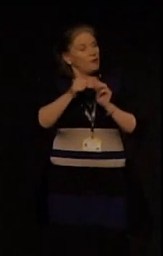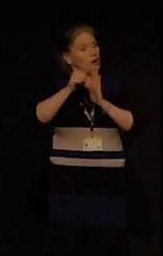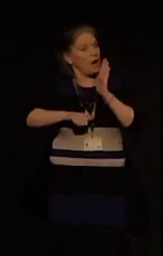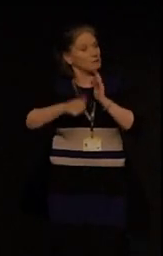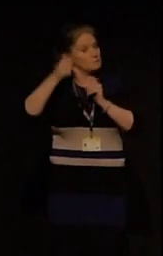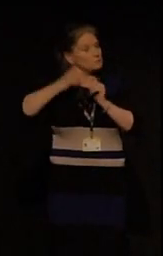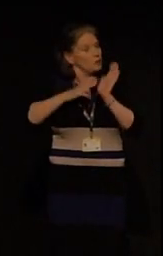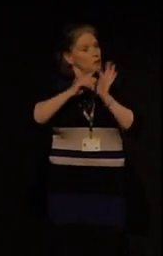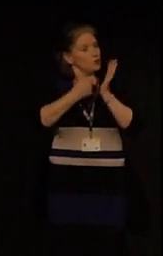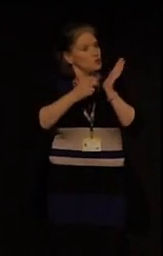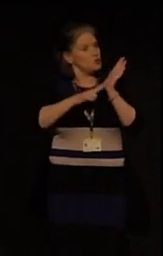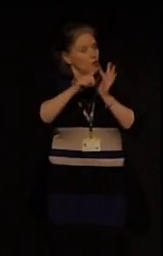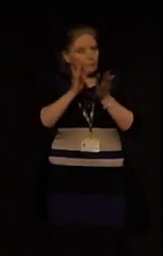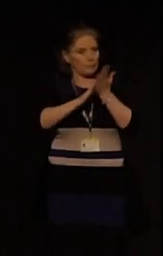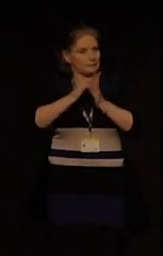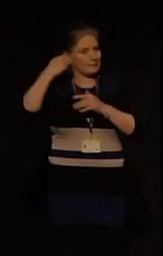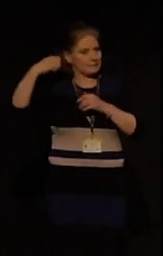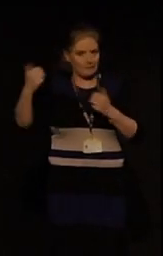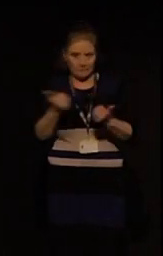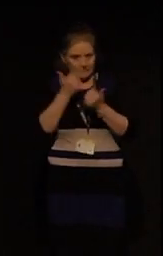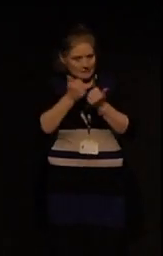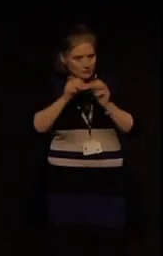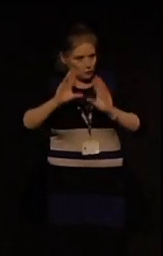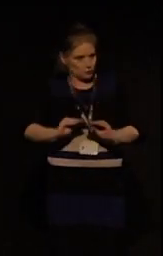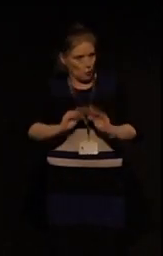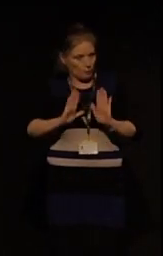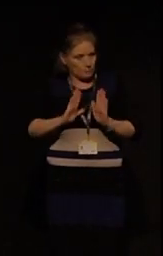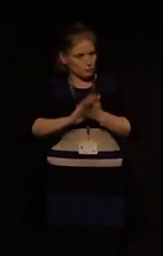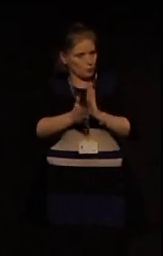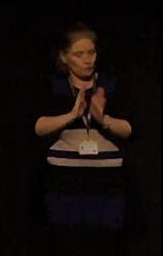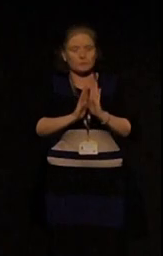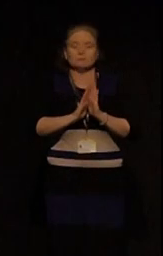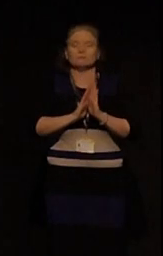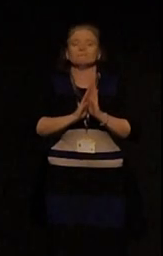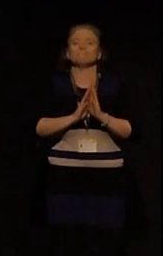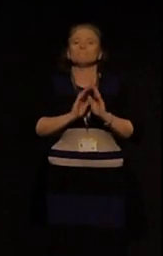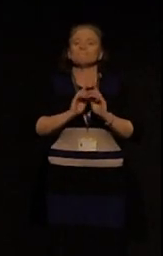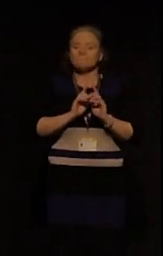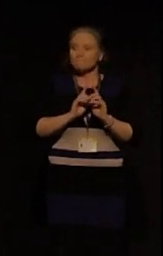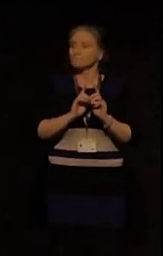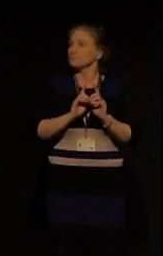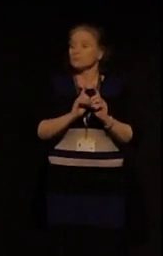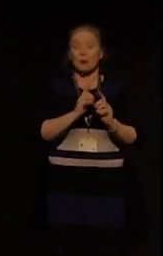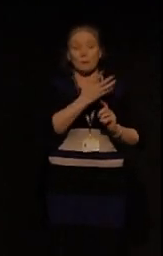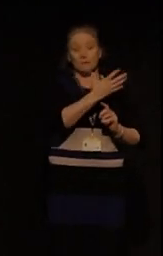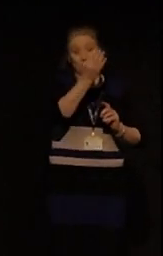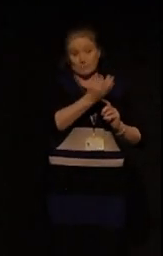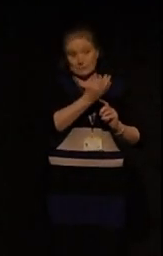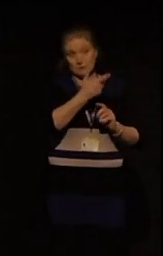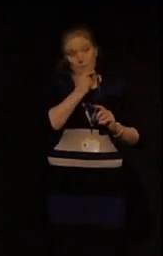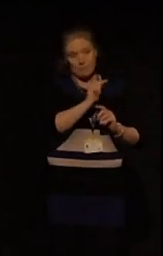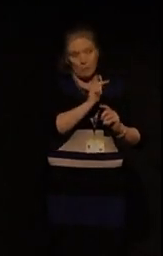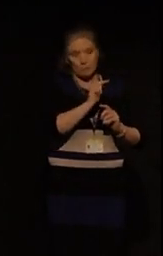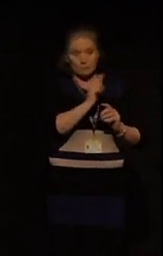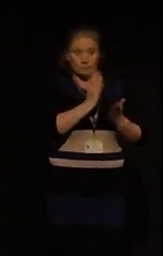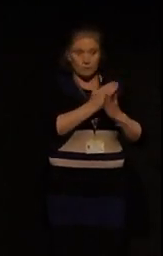in theory, you should get rid of the tinnitus generator and the tinnitus would go away. In more than 50% of the people, if you